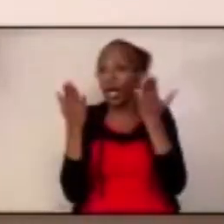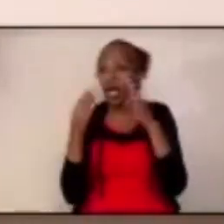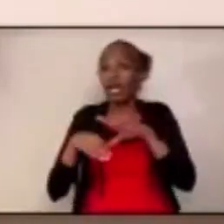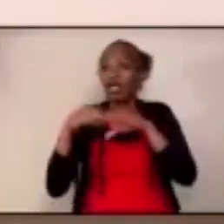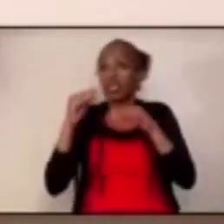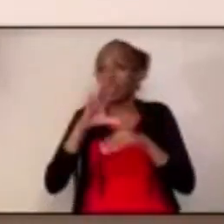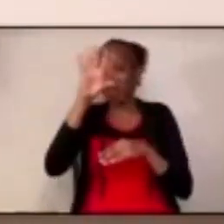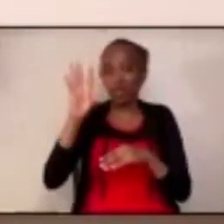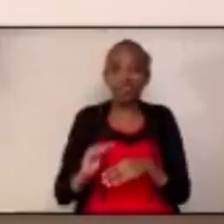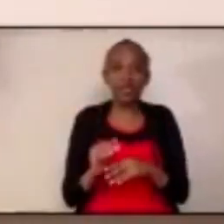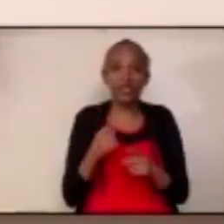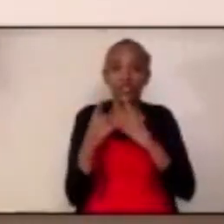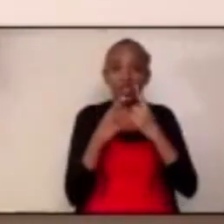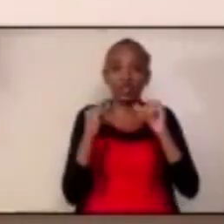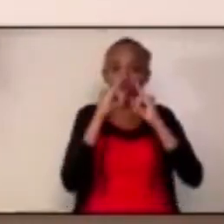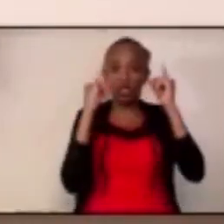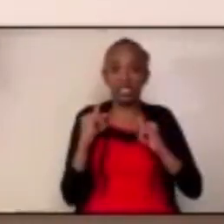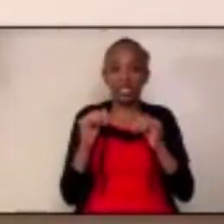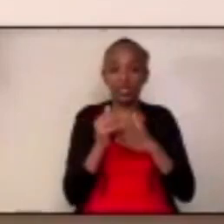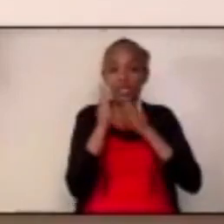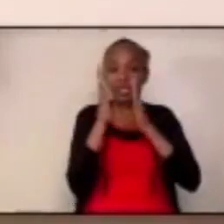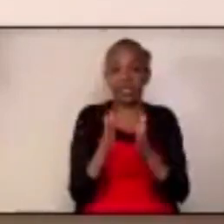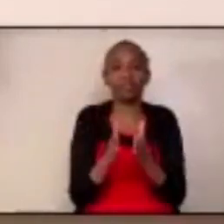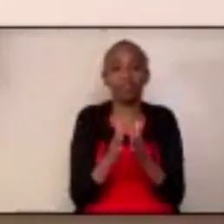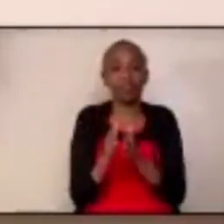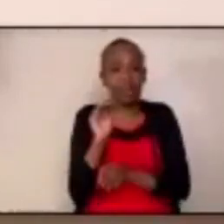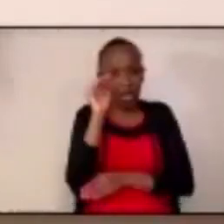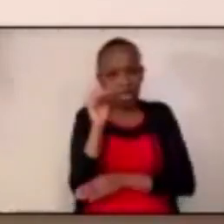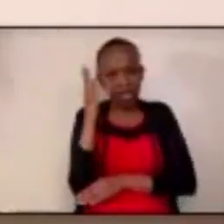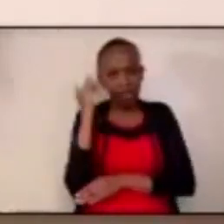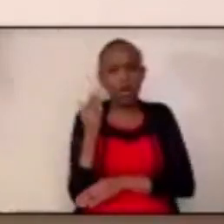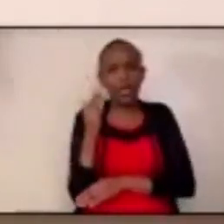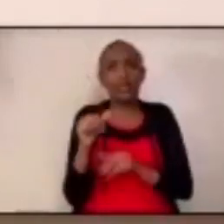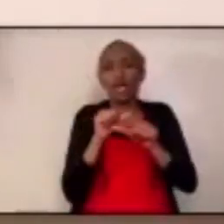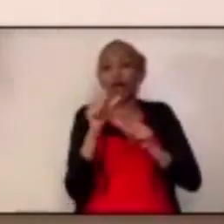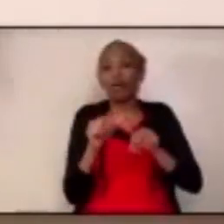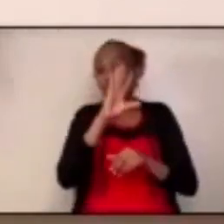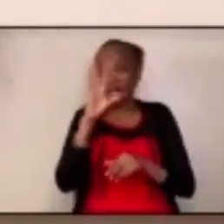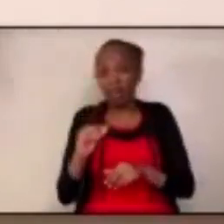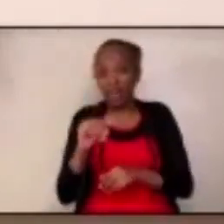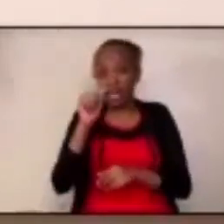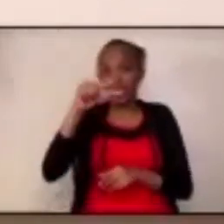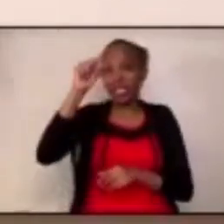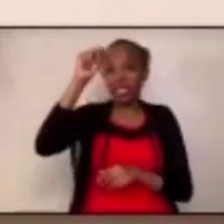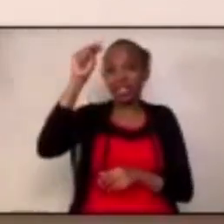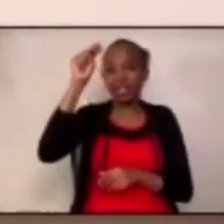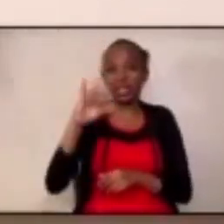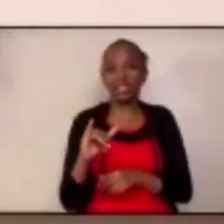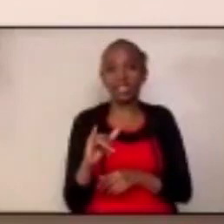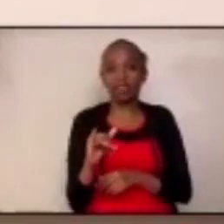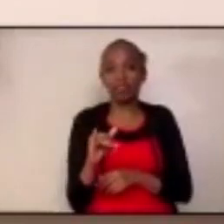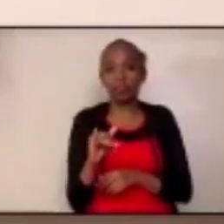of the continent to speak to international leaders, ask them why about African agency and Africa's